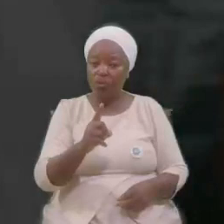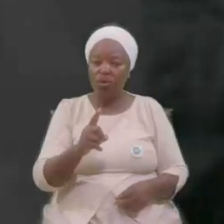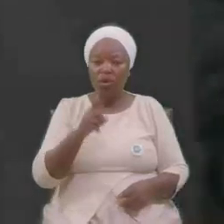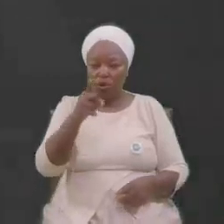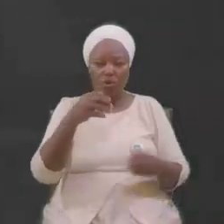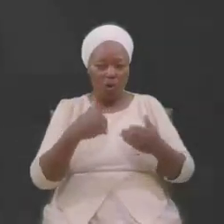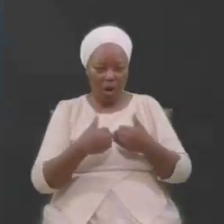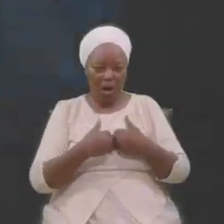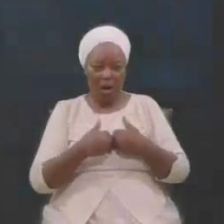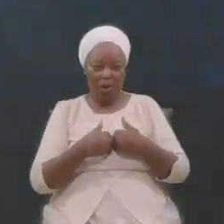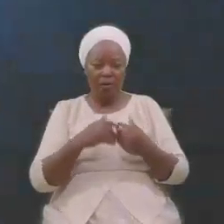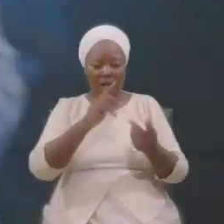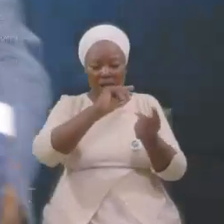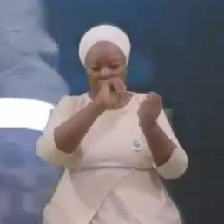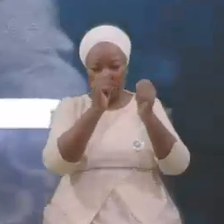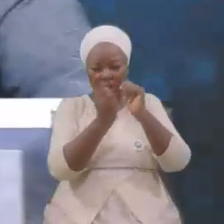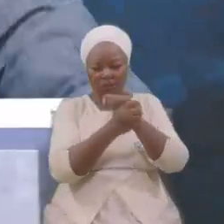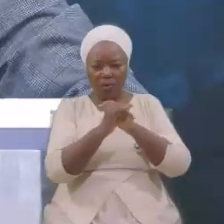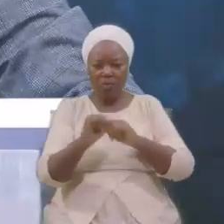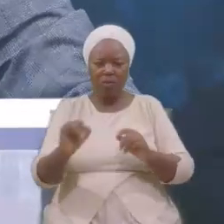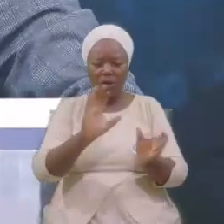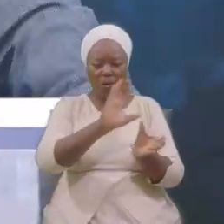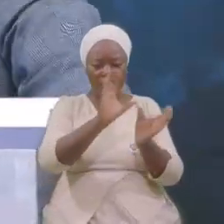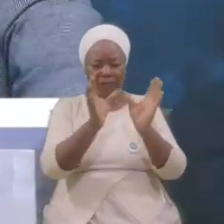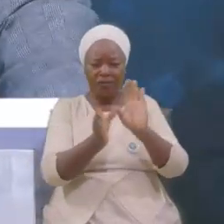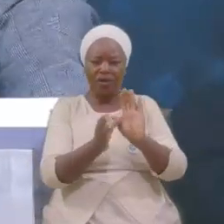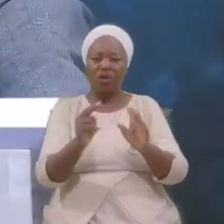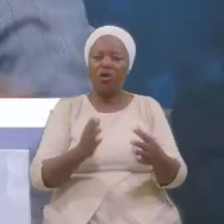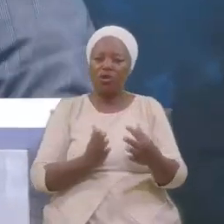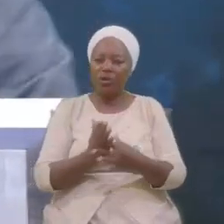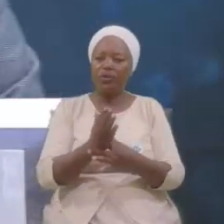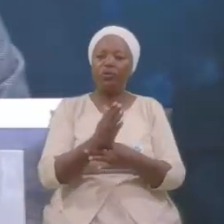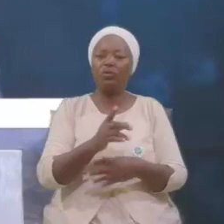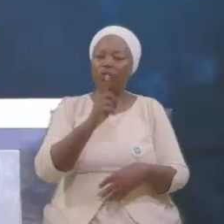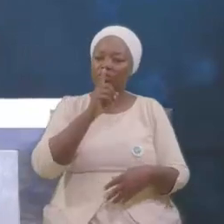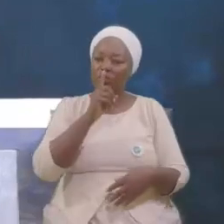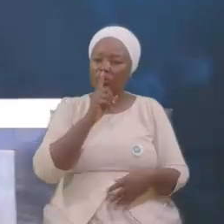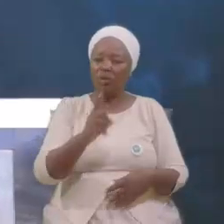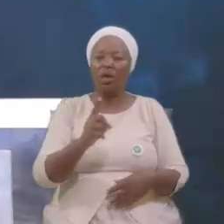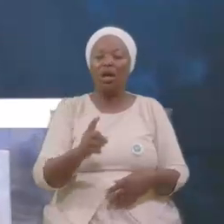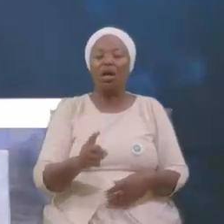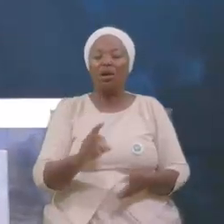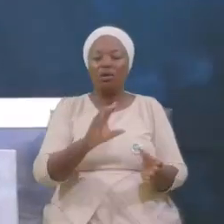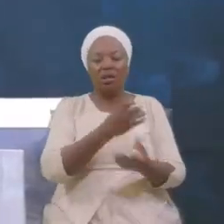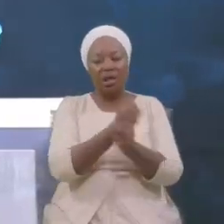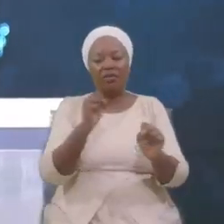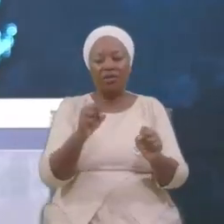have transforming conversion through genuine salvation. Number